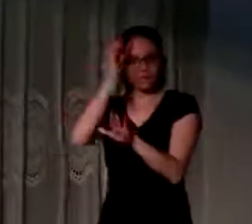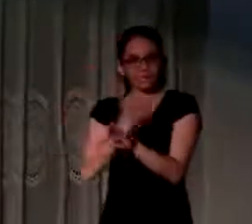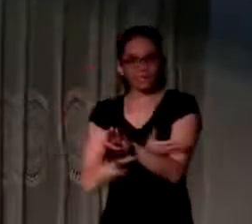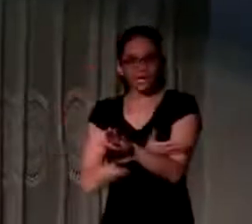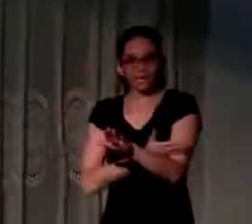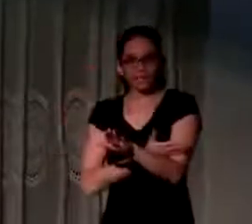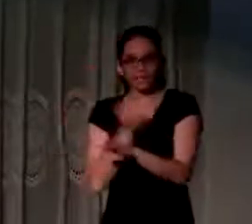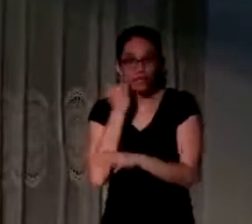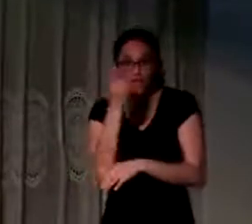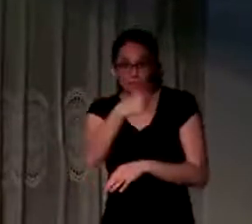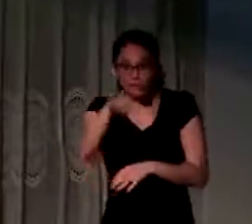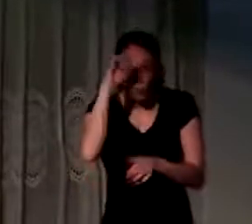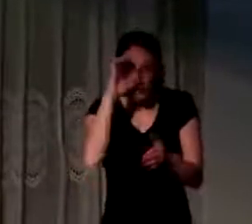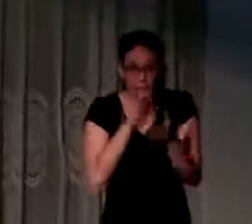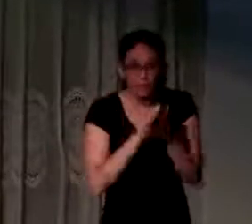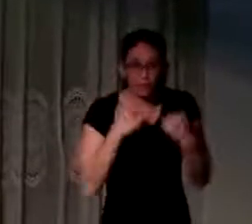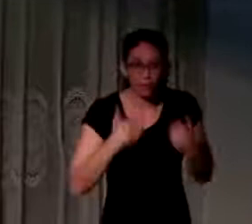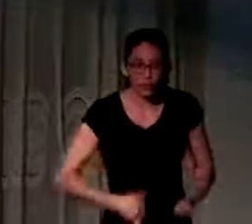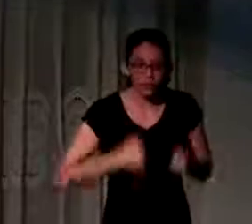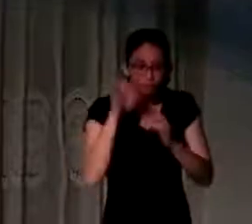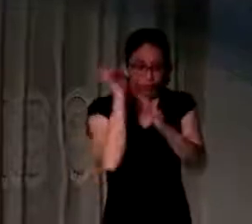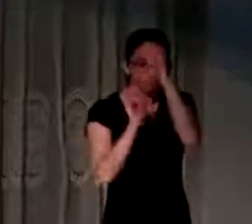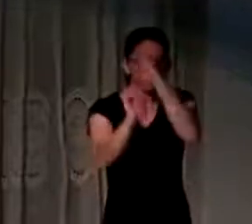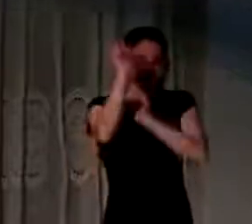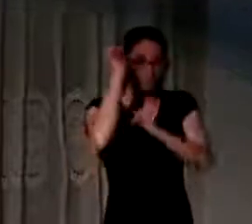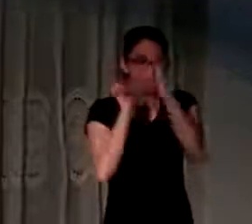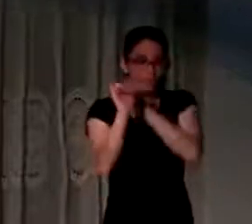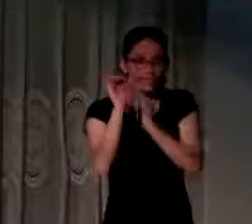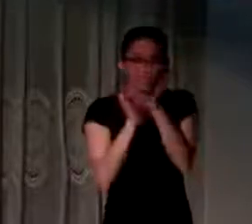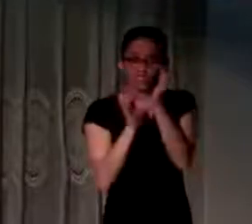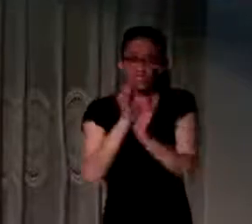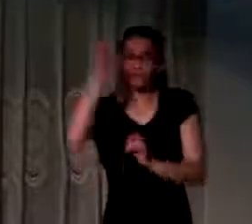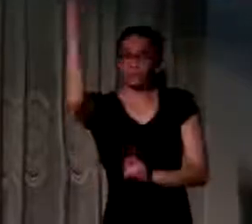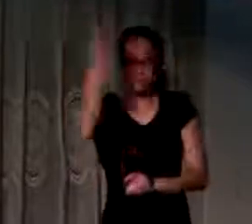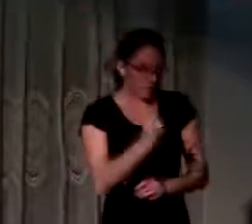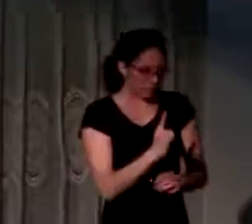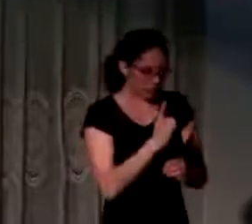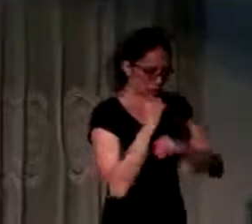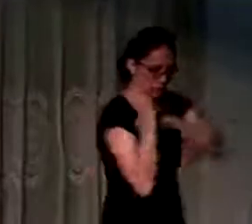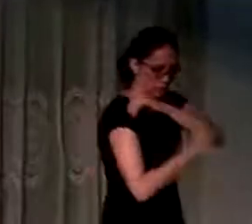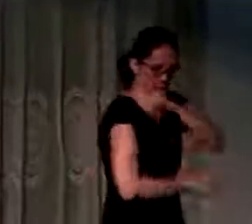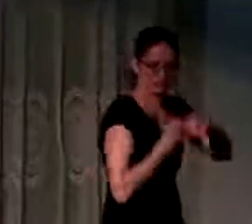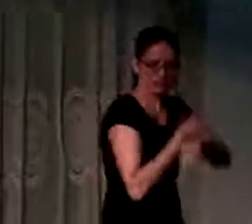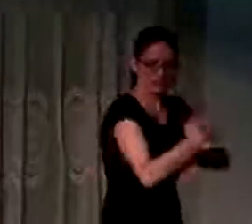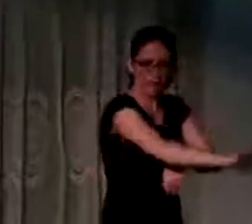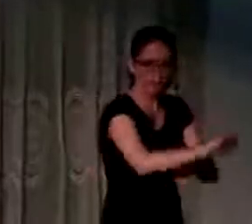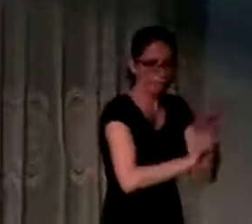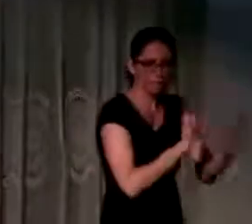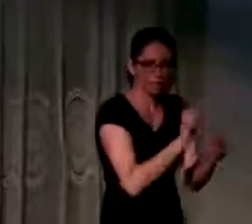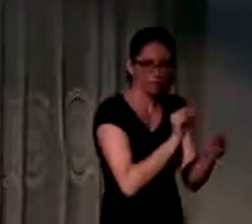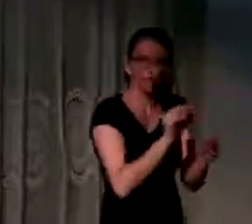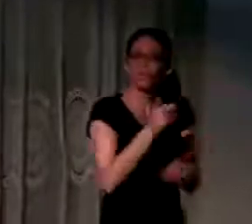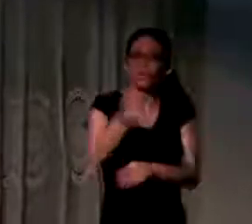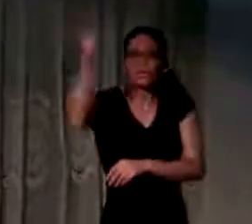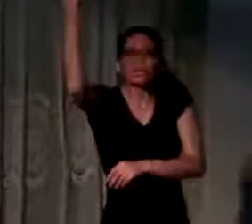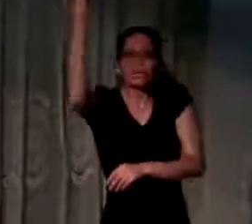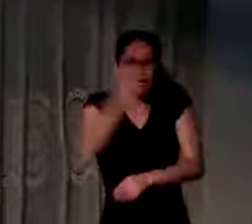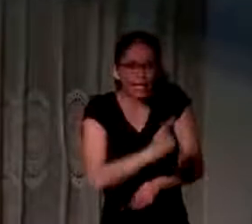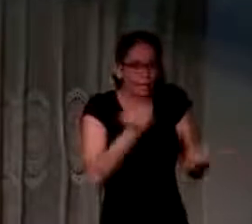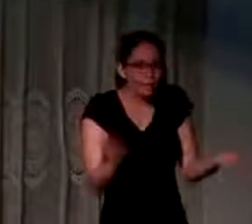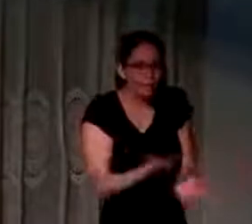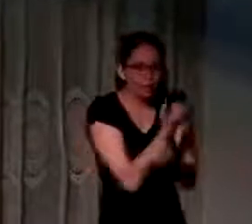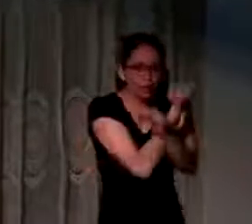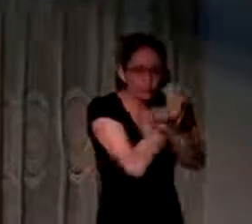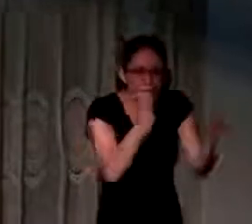For God did not send his son into the world to condemn the world. Jesus did not come as the condemner. He came as the savior. We don't rejoice the condemner.